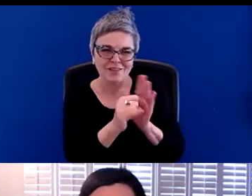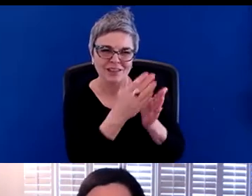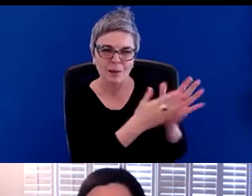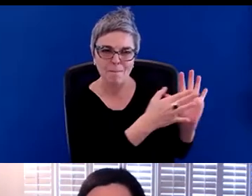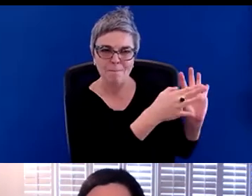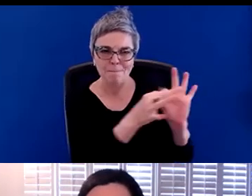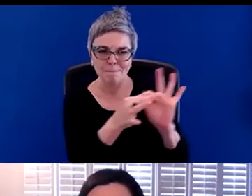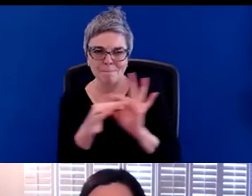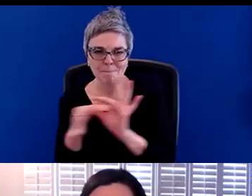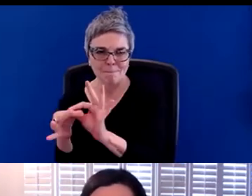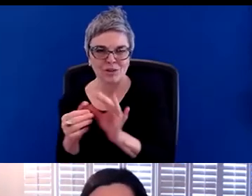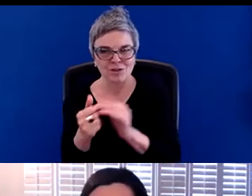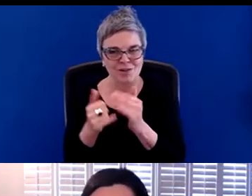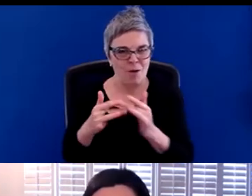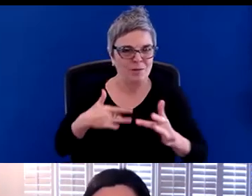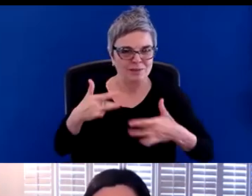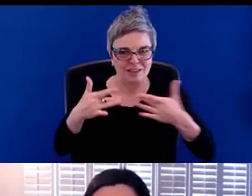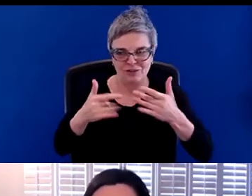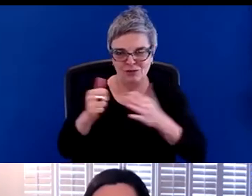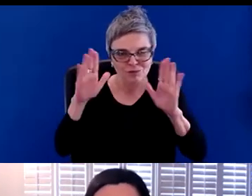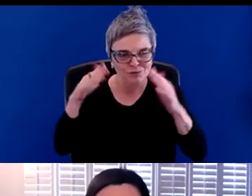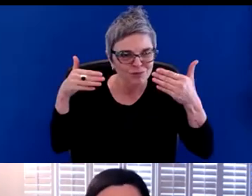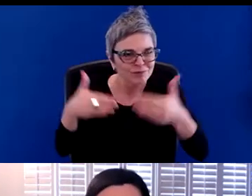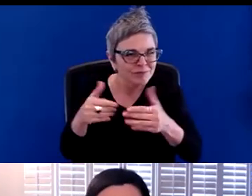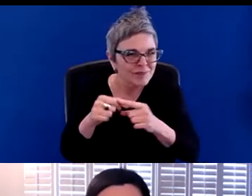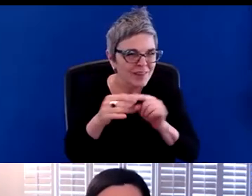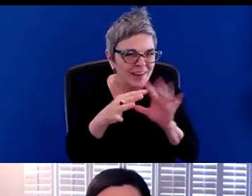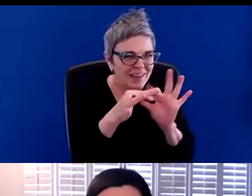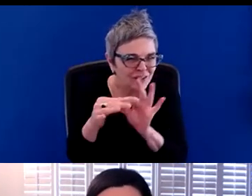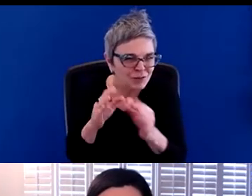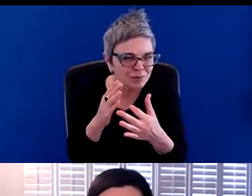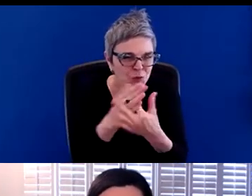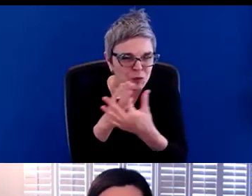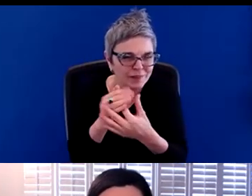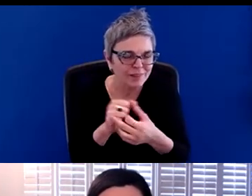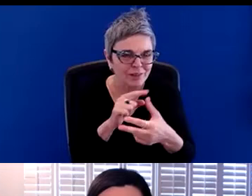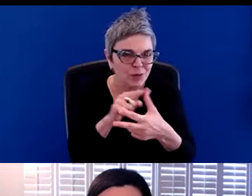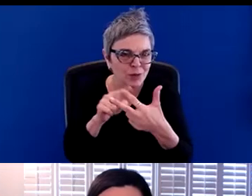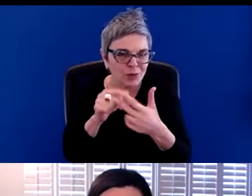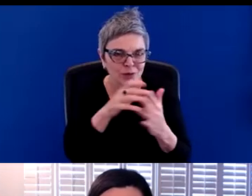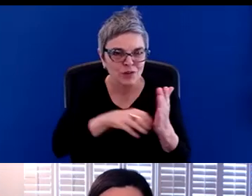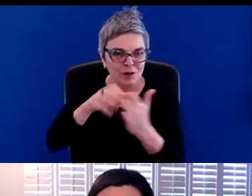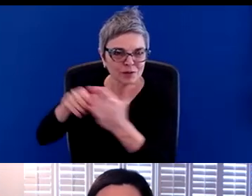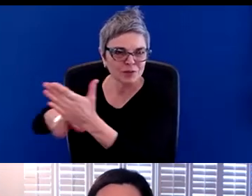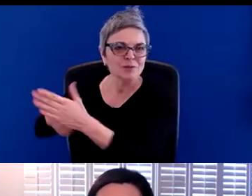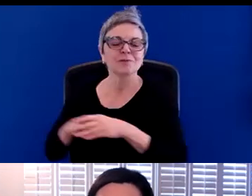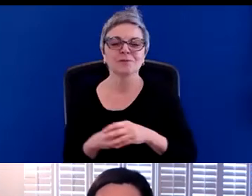conversation between the three chapters and presentations. So I'm going to start big with a big